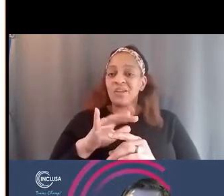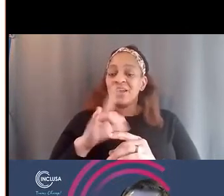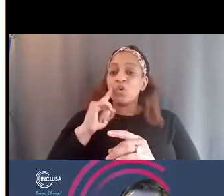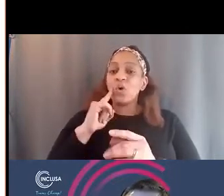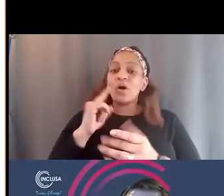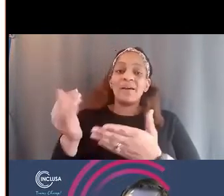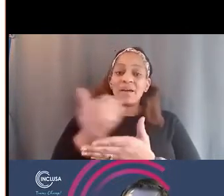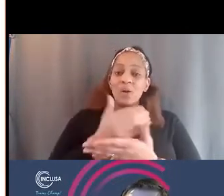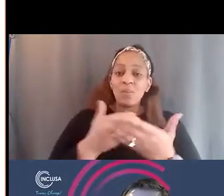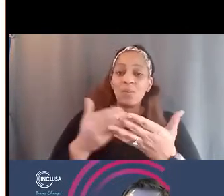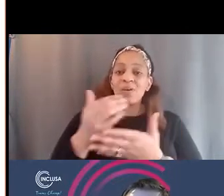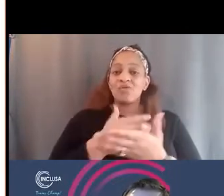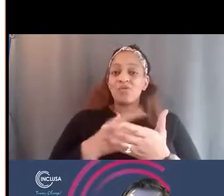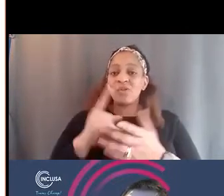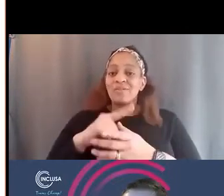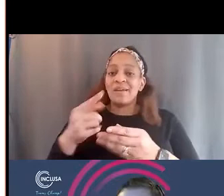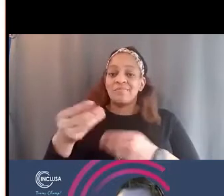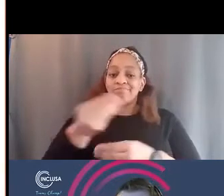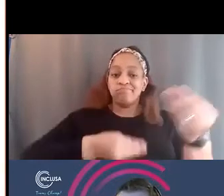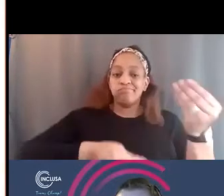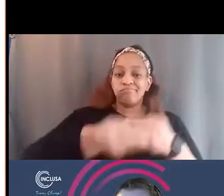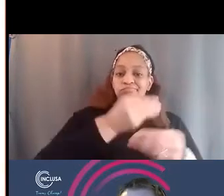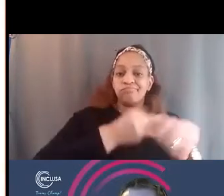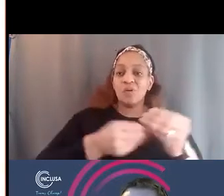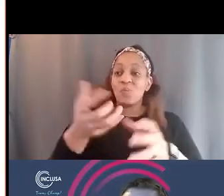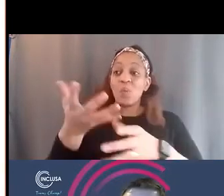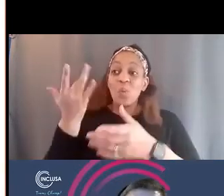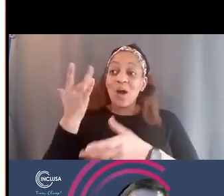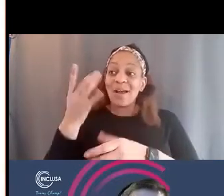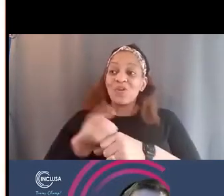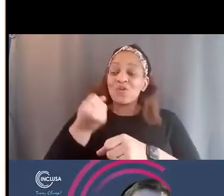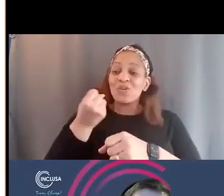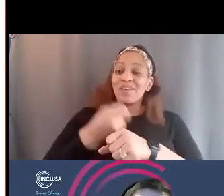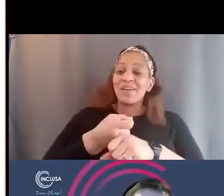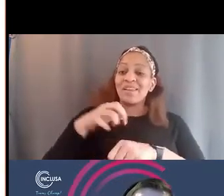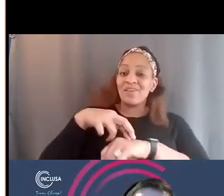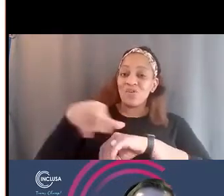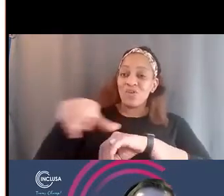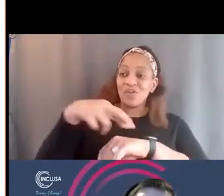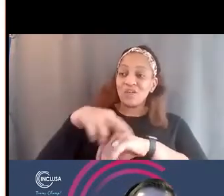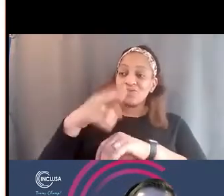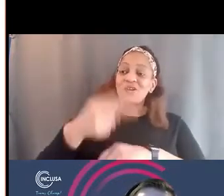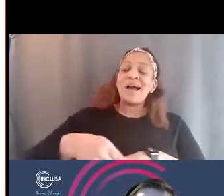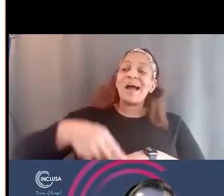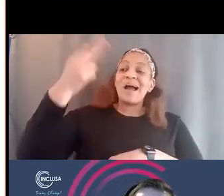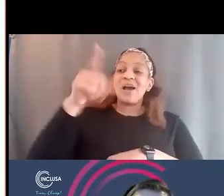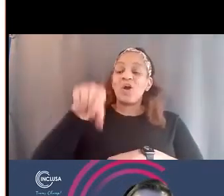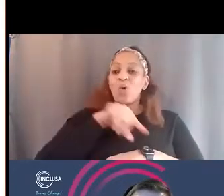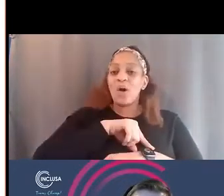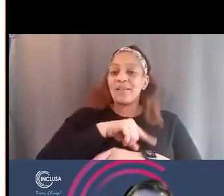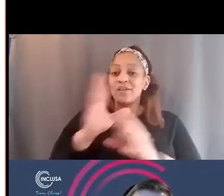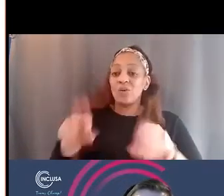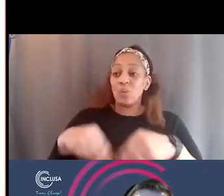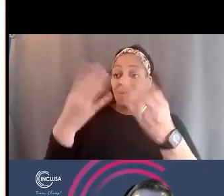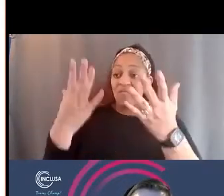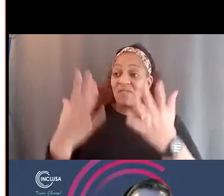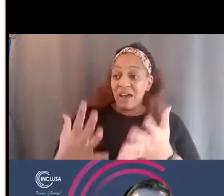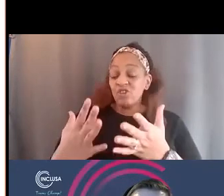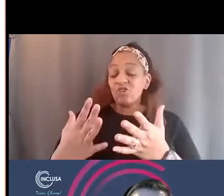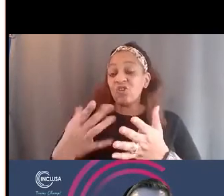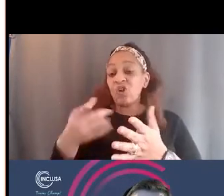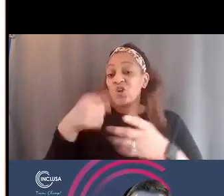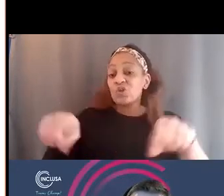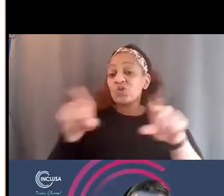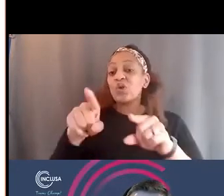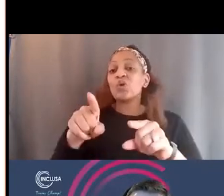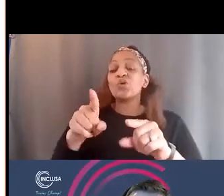and support for the great work that you're doing is that you'll get more referrals because you're a higher quality provider. And we had a handful of providers that were